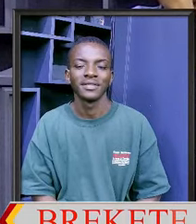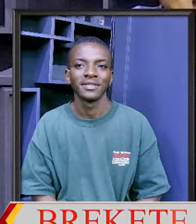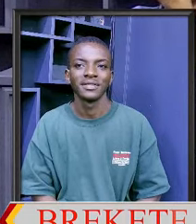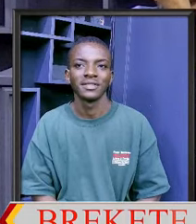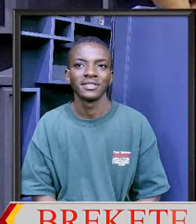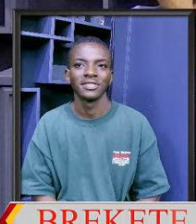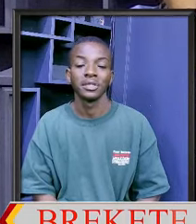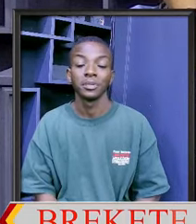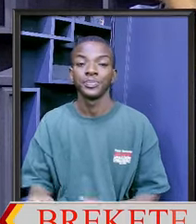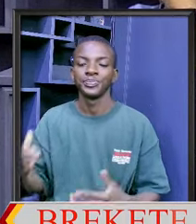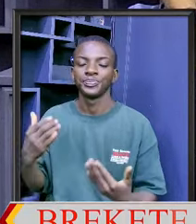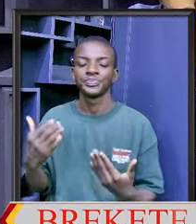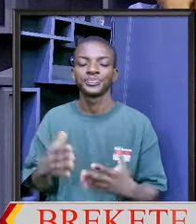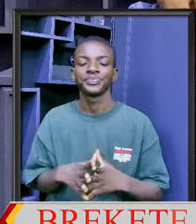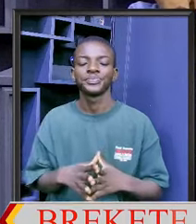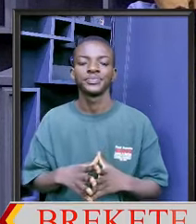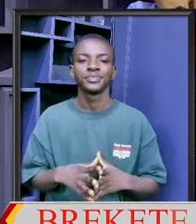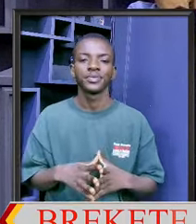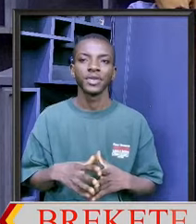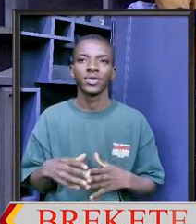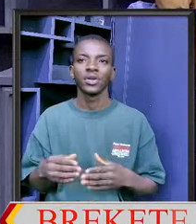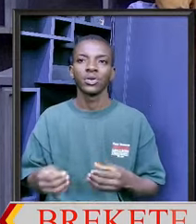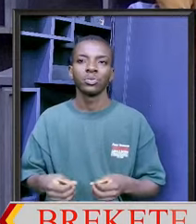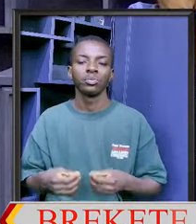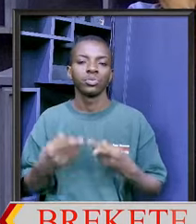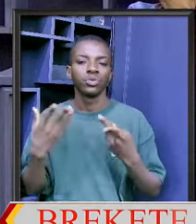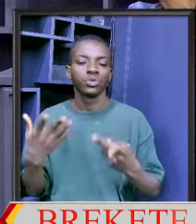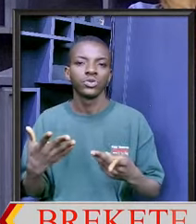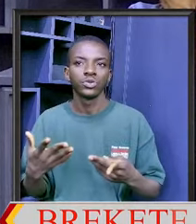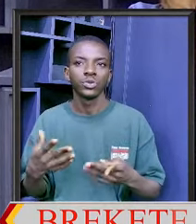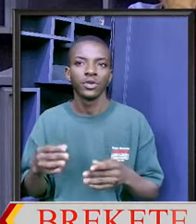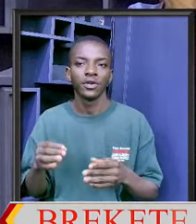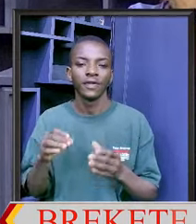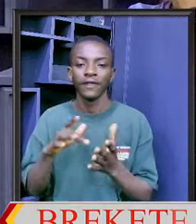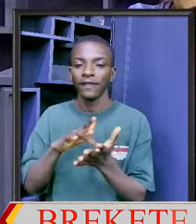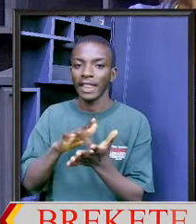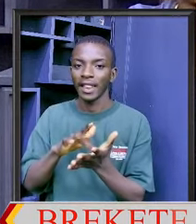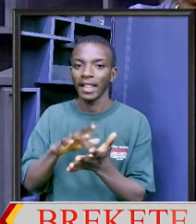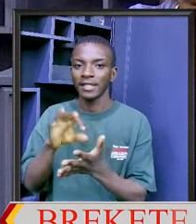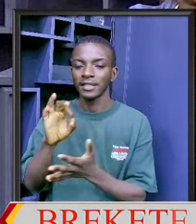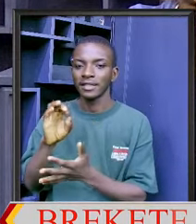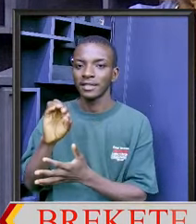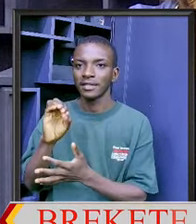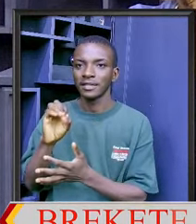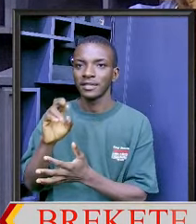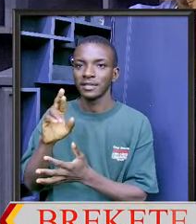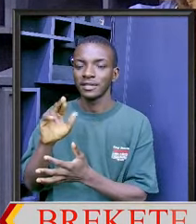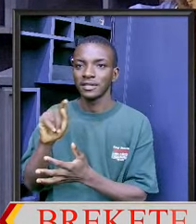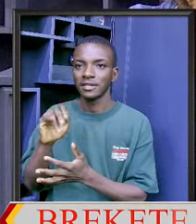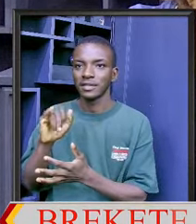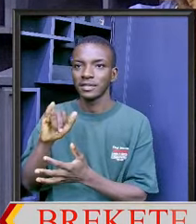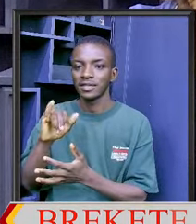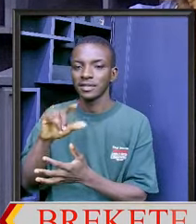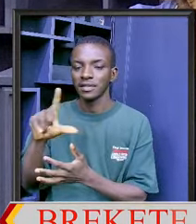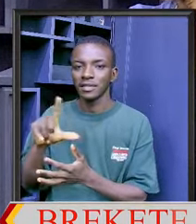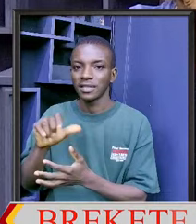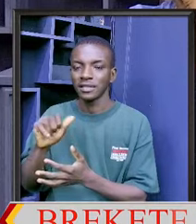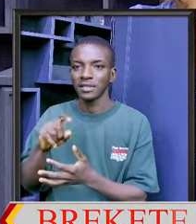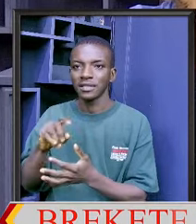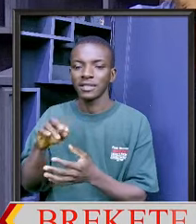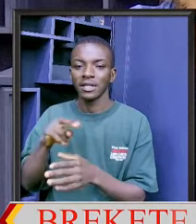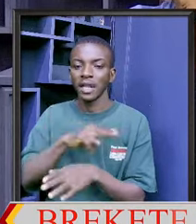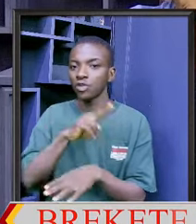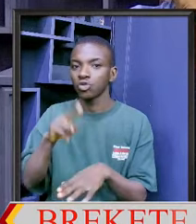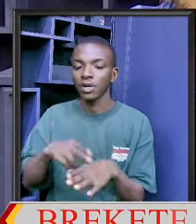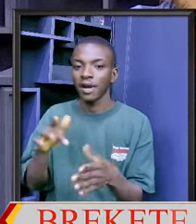Okay, they hear you now. Yes, sir. We they produce fertilizer. Our own fertilizer and organic,